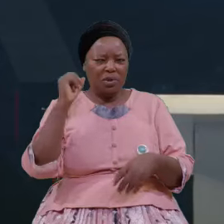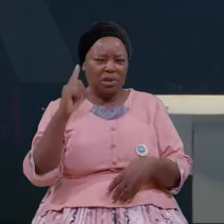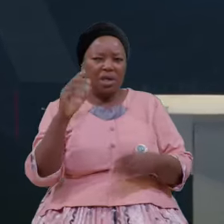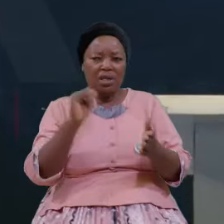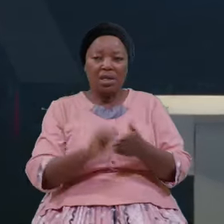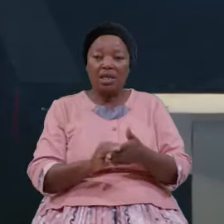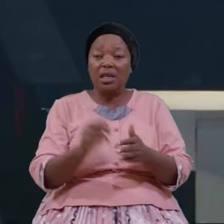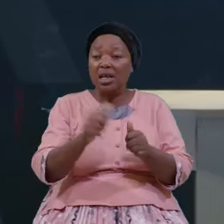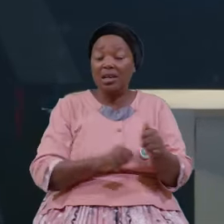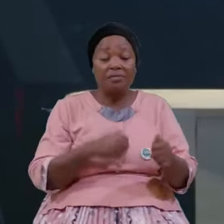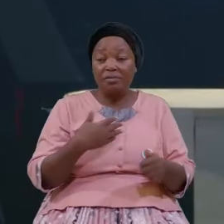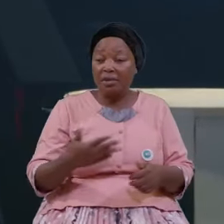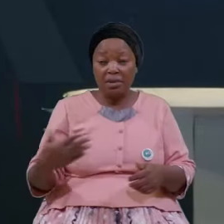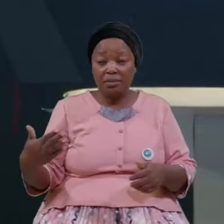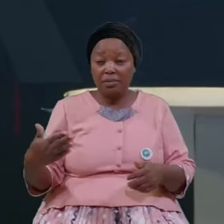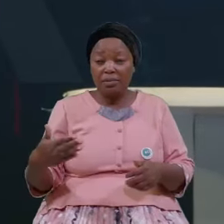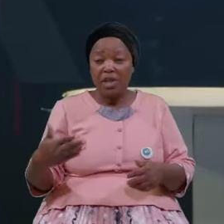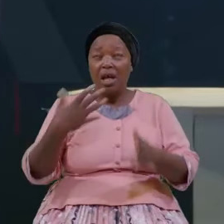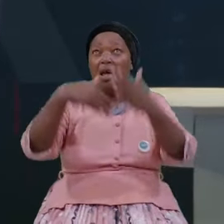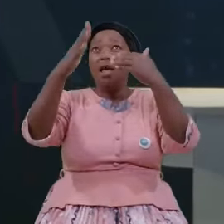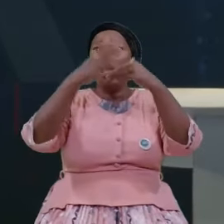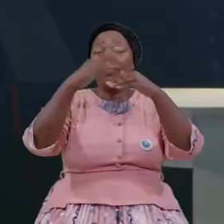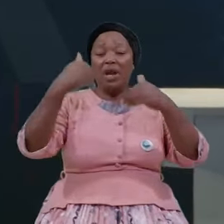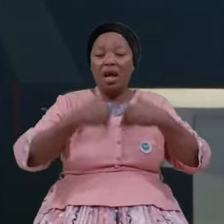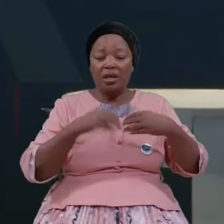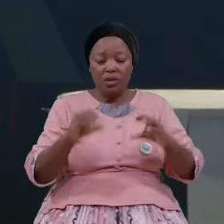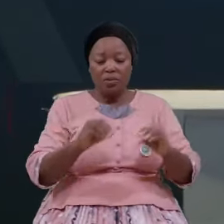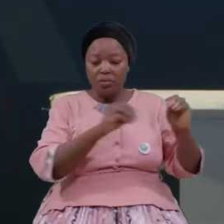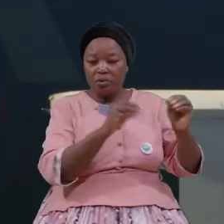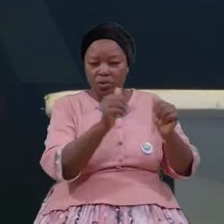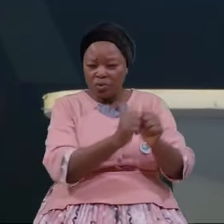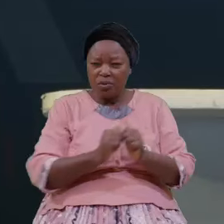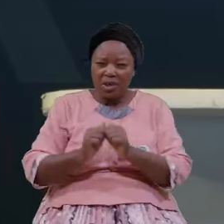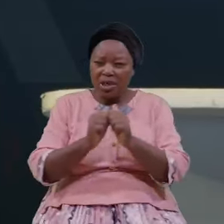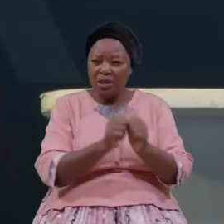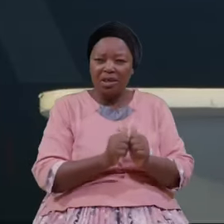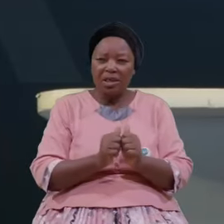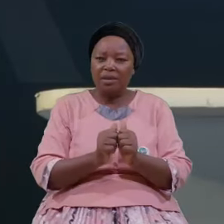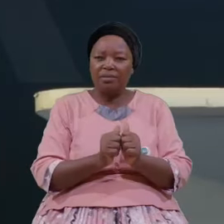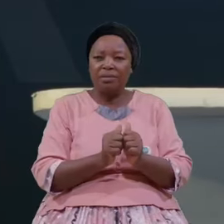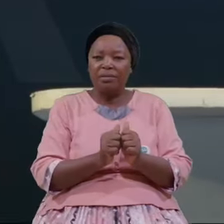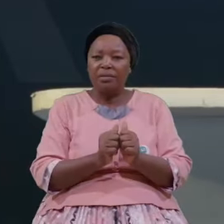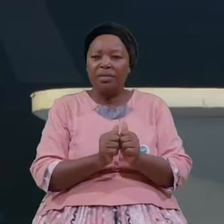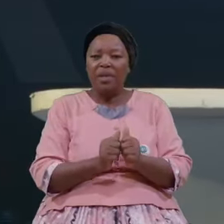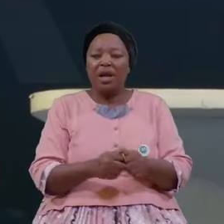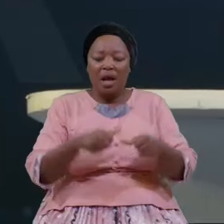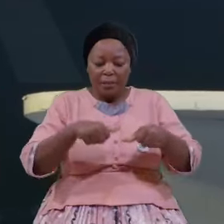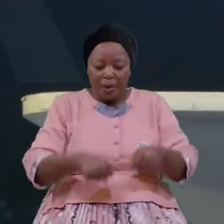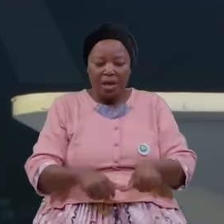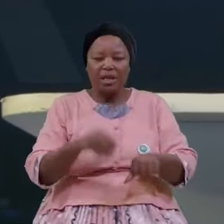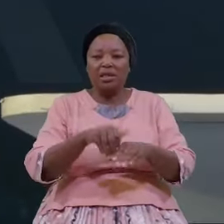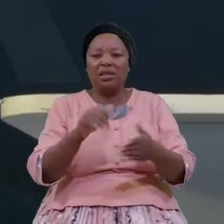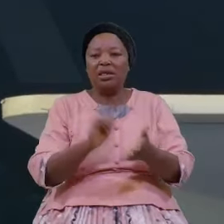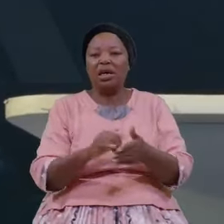everything heaven has packaged together abides in that life. He